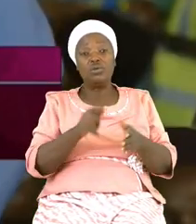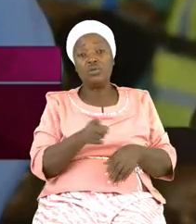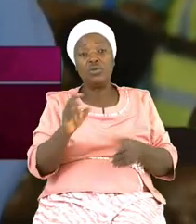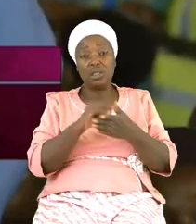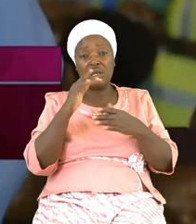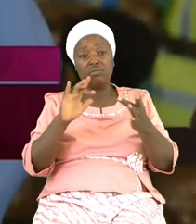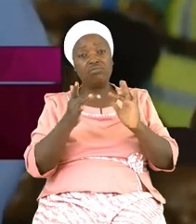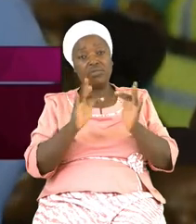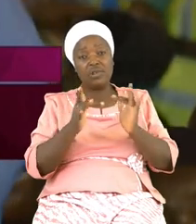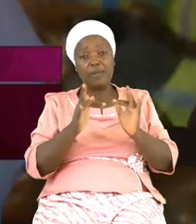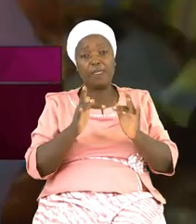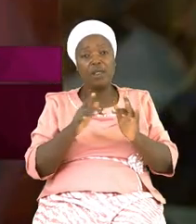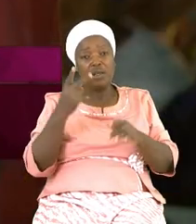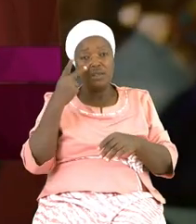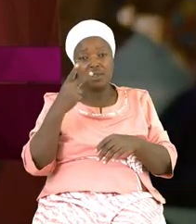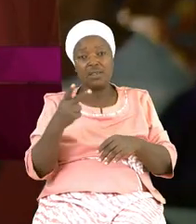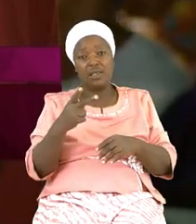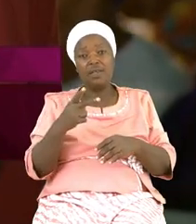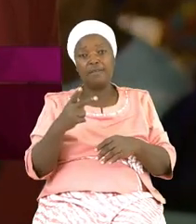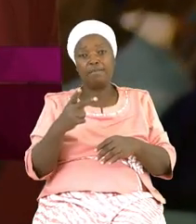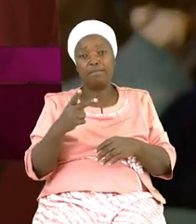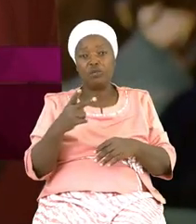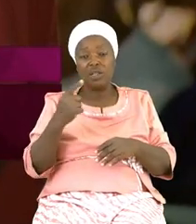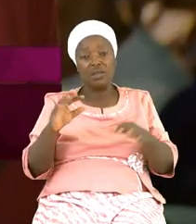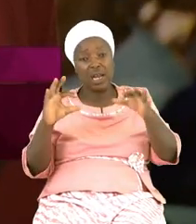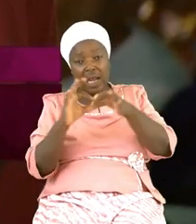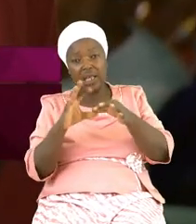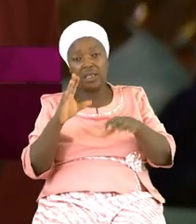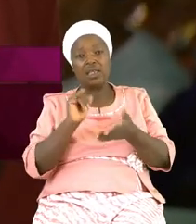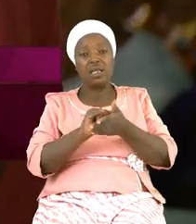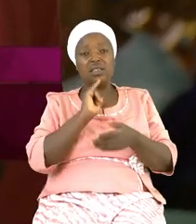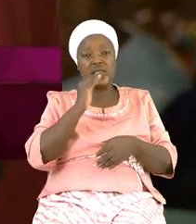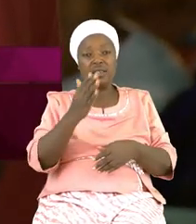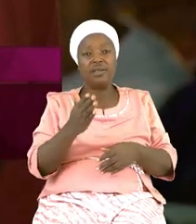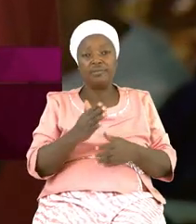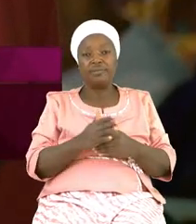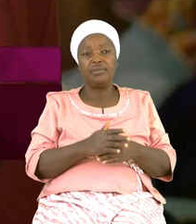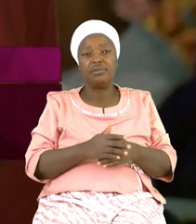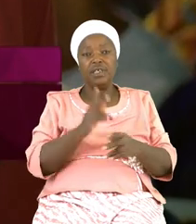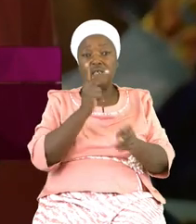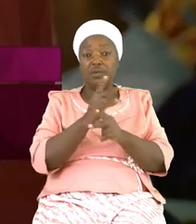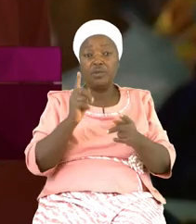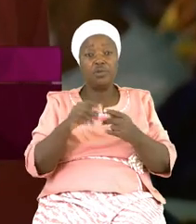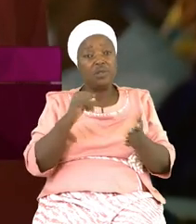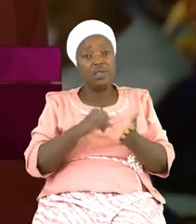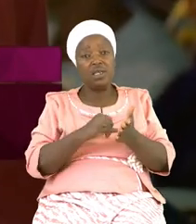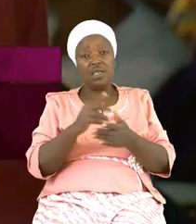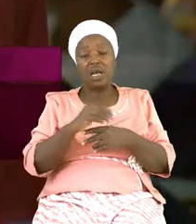you look at the link that is there, key to it, and complete the